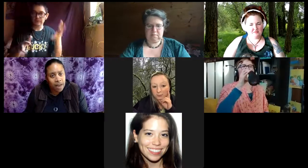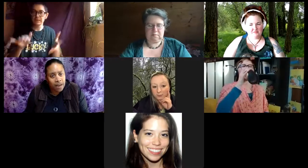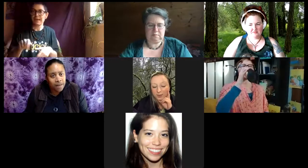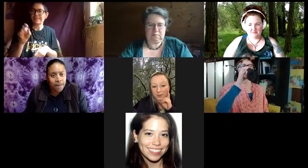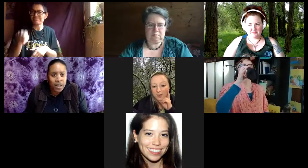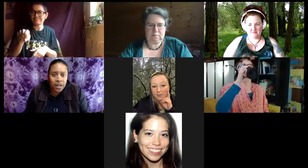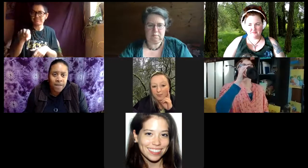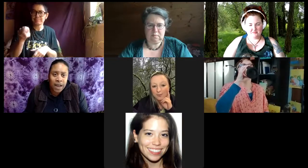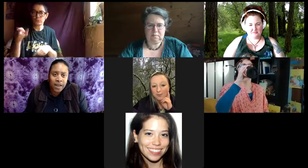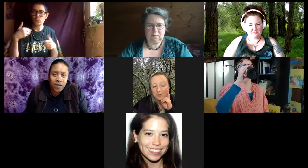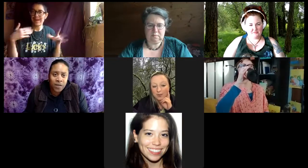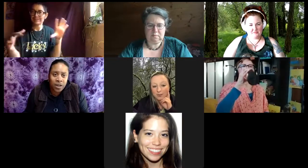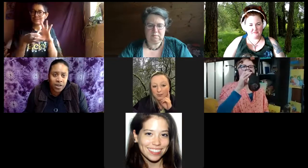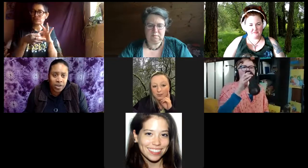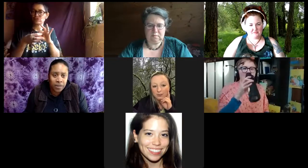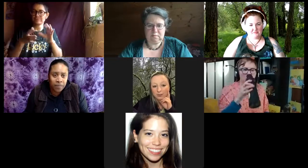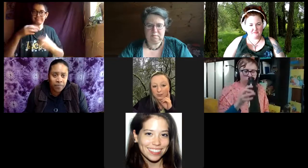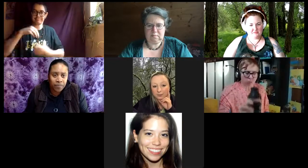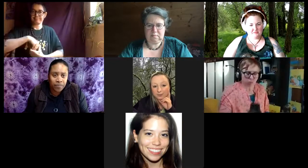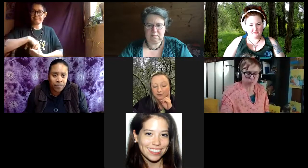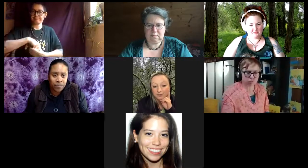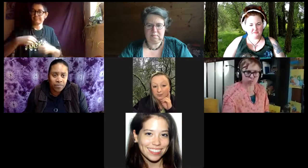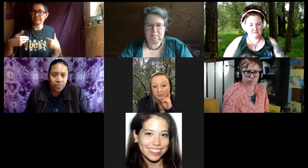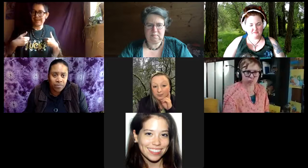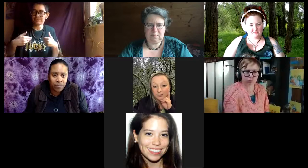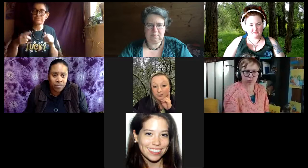kind of get a feeling of the edge of your energy.